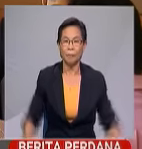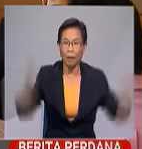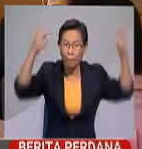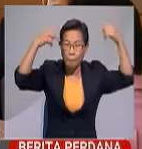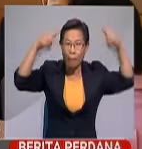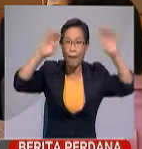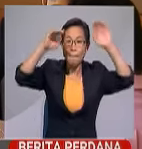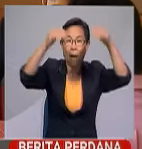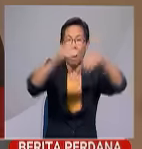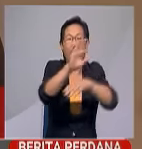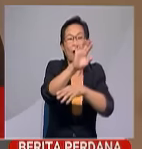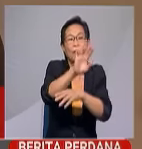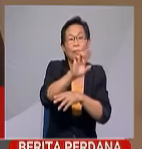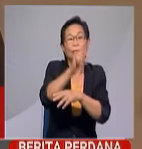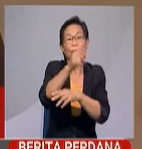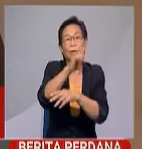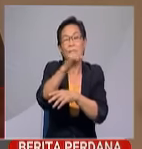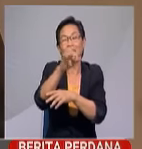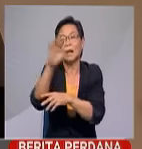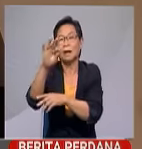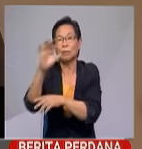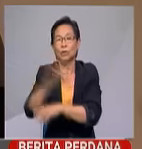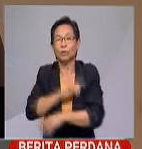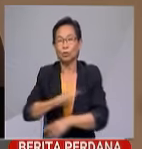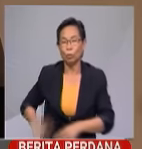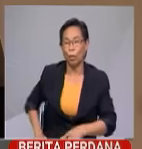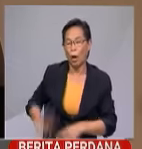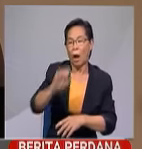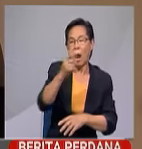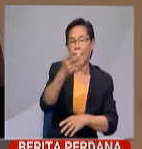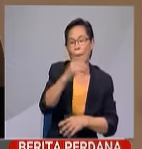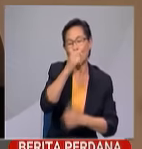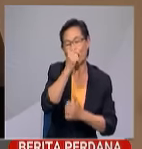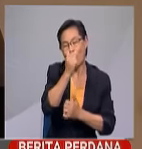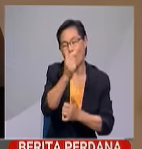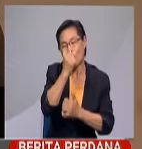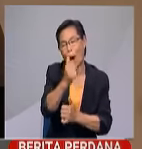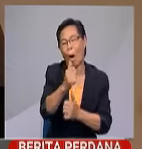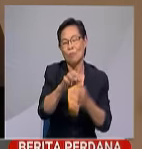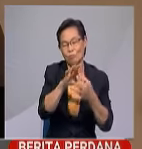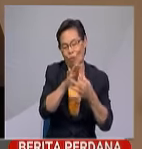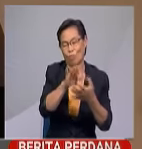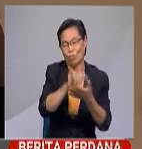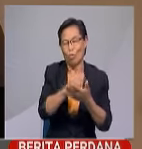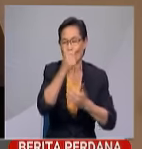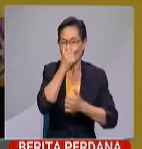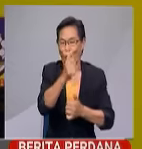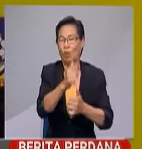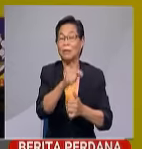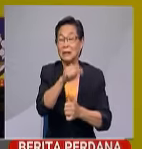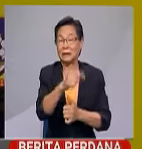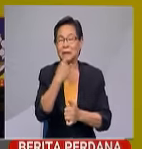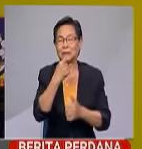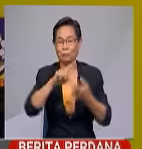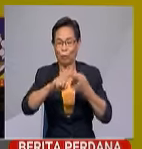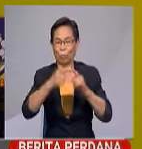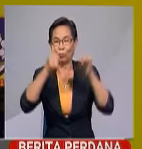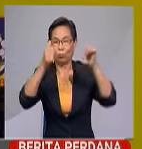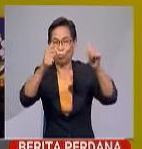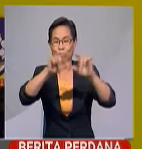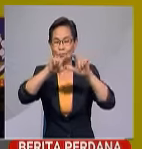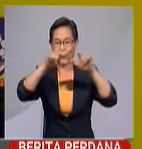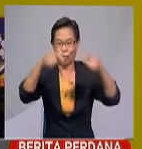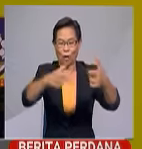Presiden Pahang Rangers FC Tengku Fat Sultan Ahmad Shah nyata teruja dengan kerjasama tersebut yang disifatkannya sebagai persiapan terbaik